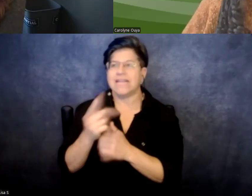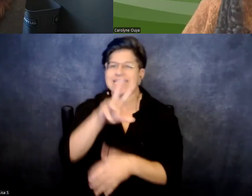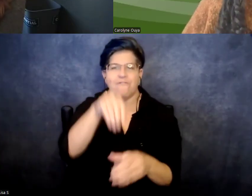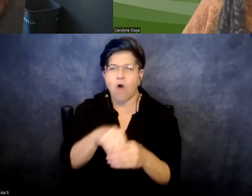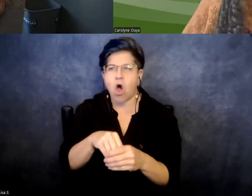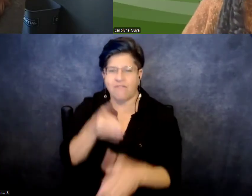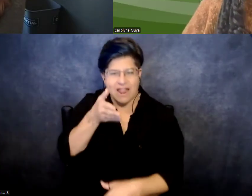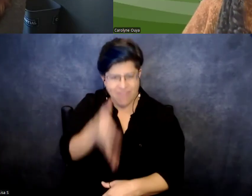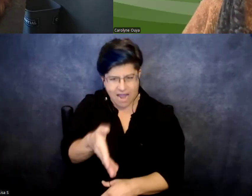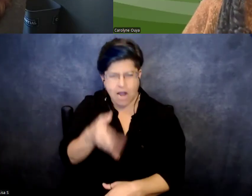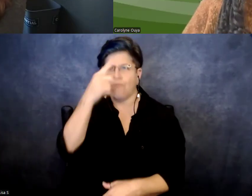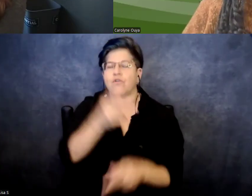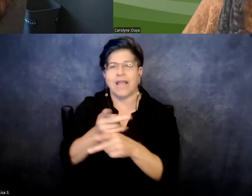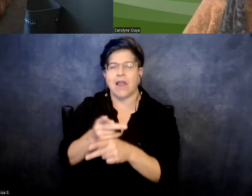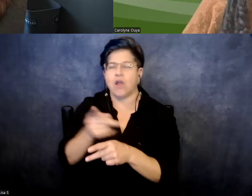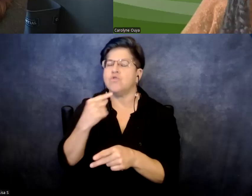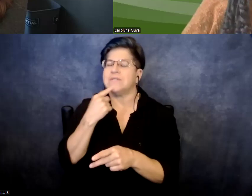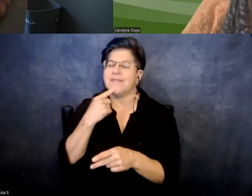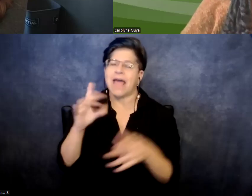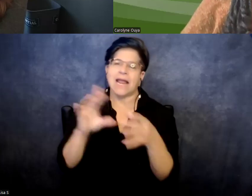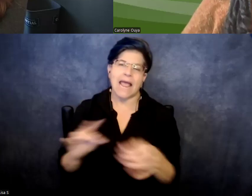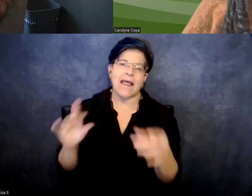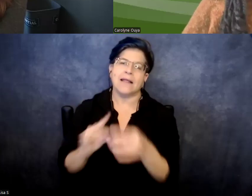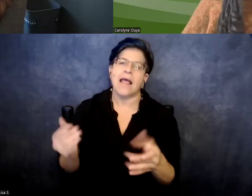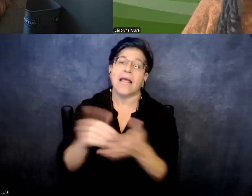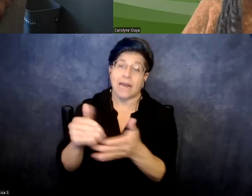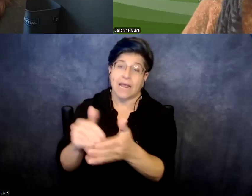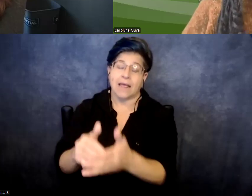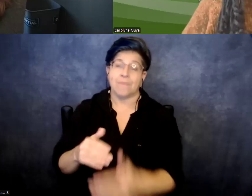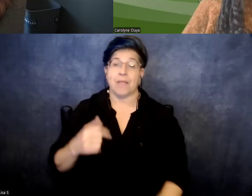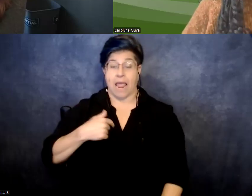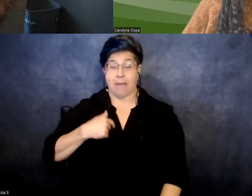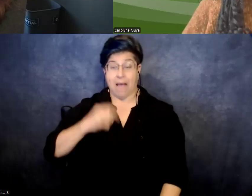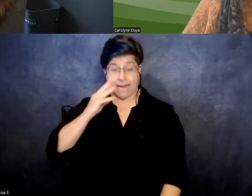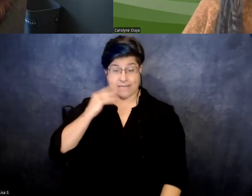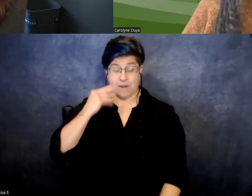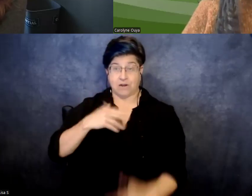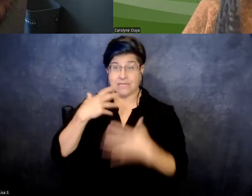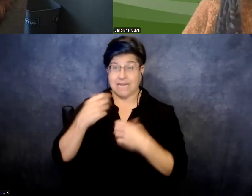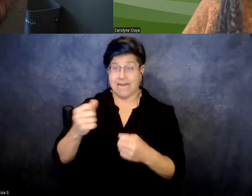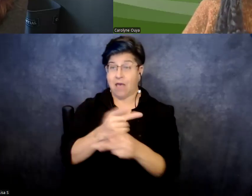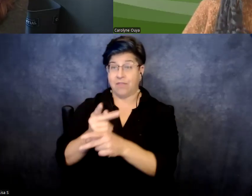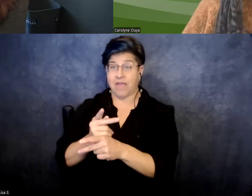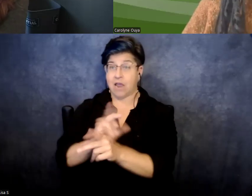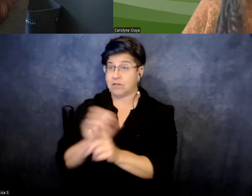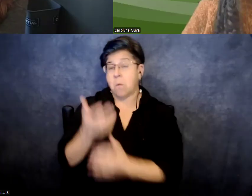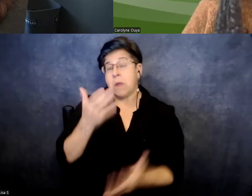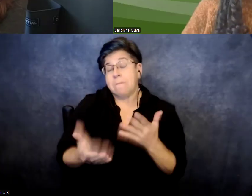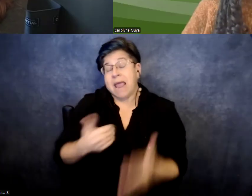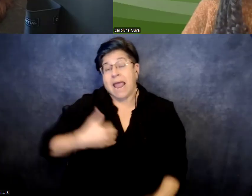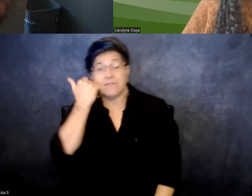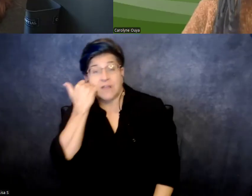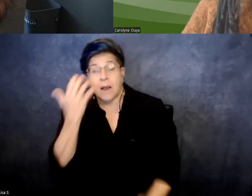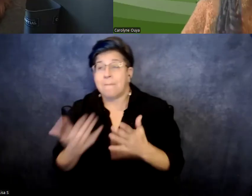You've mentioned that over and over and over again. And what I have found in healthcare settings is that we might have dental, we might have